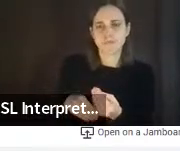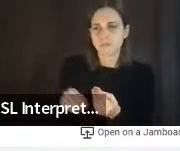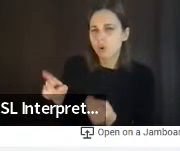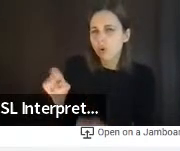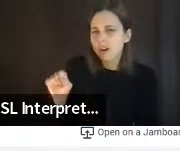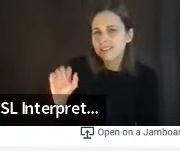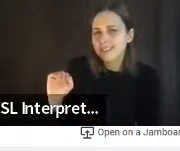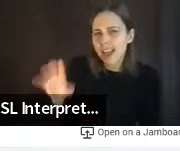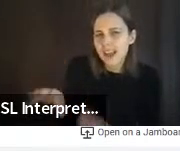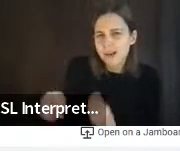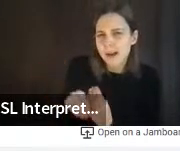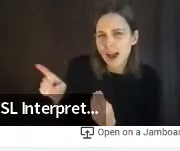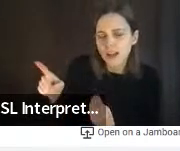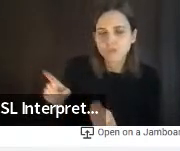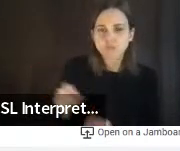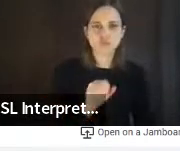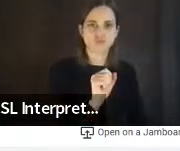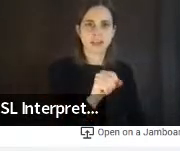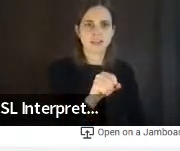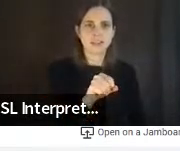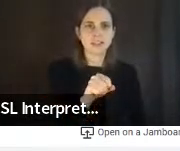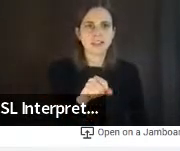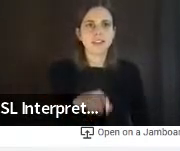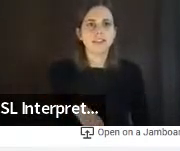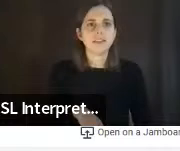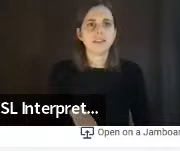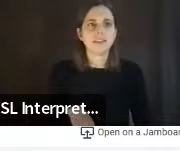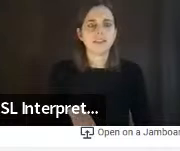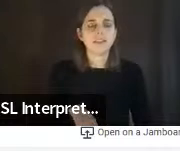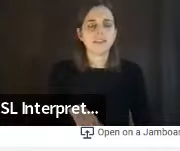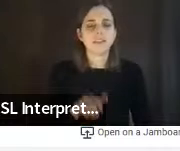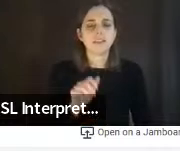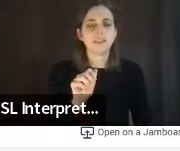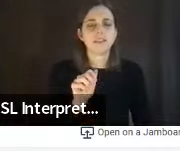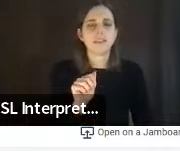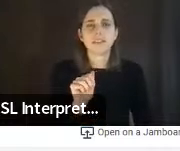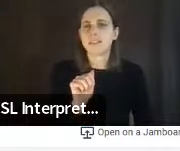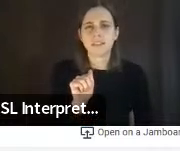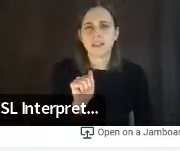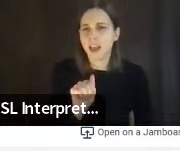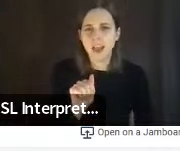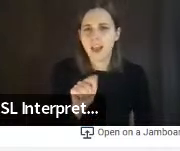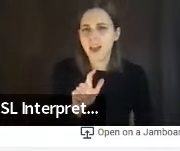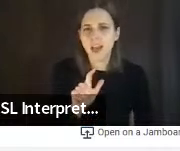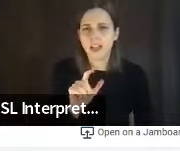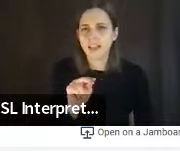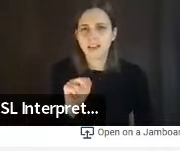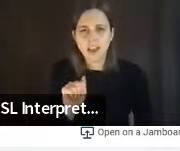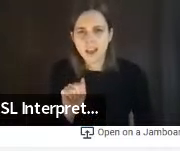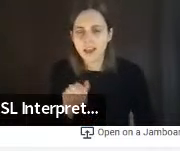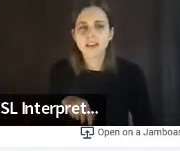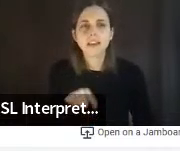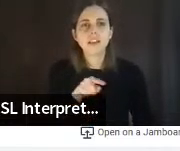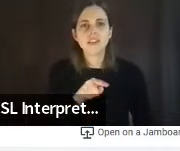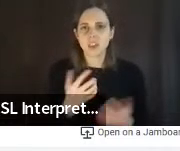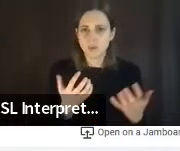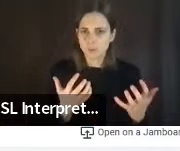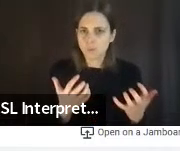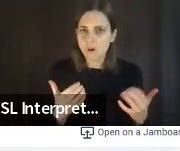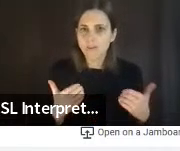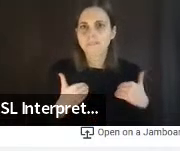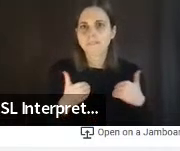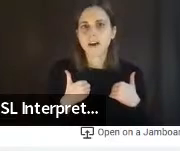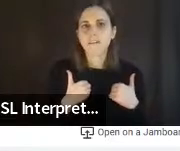just going to say, I'm sure ALNA would love to have light rail to go to their front door.